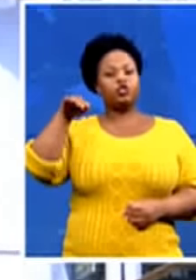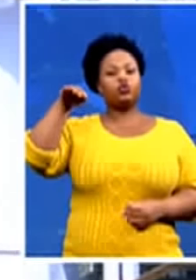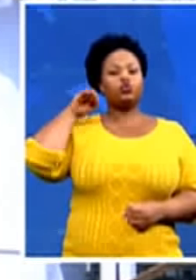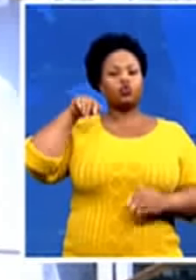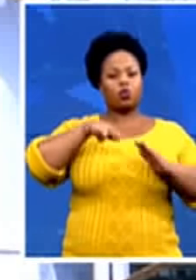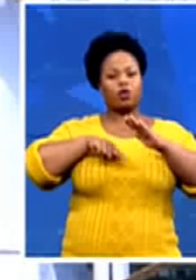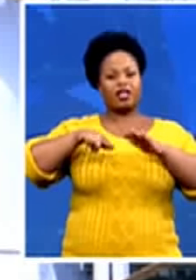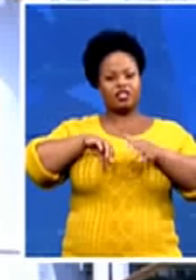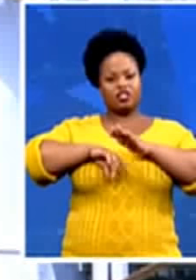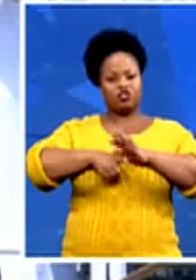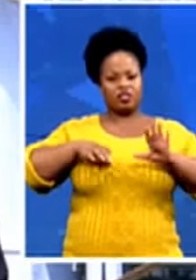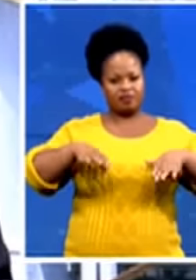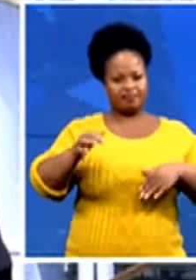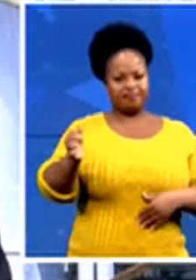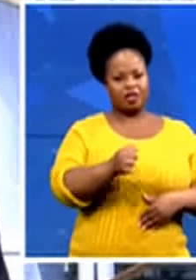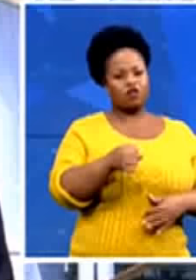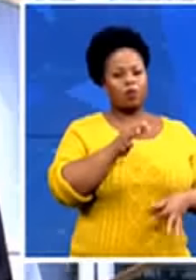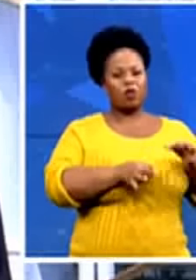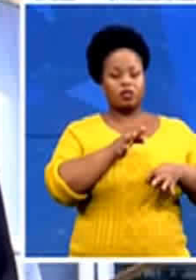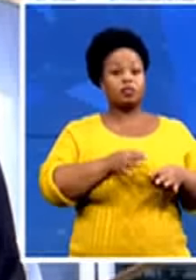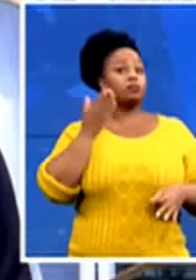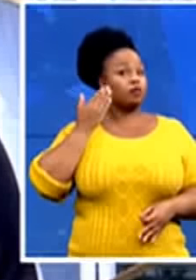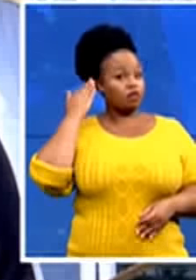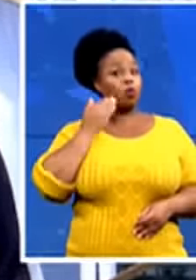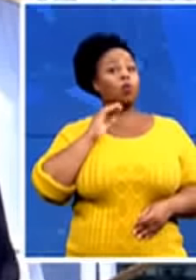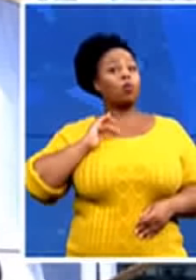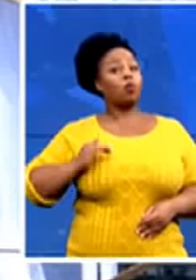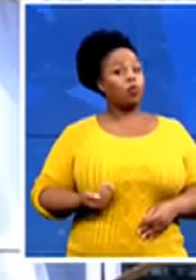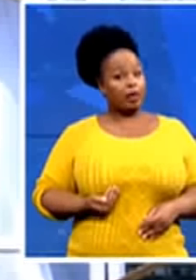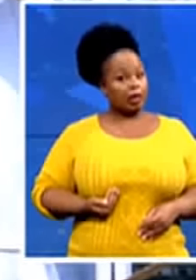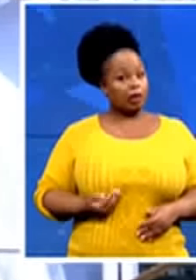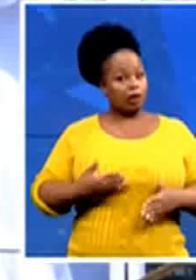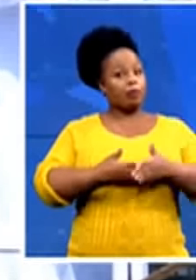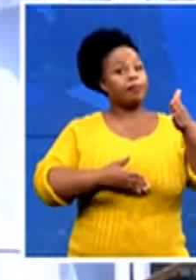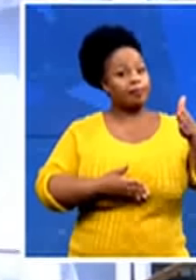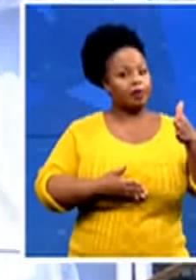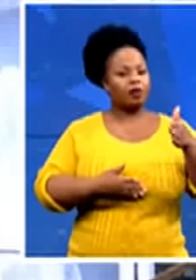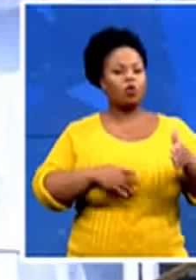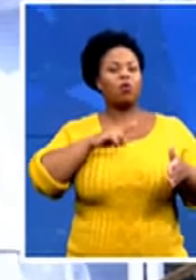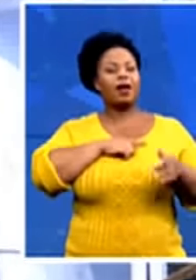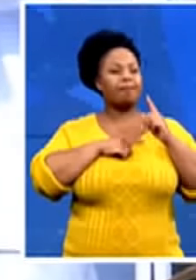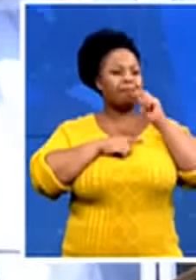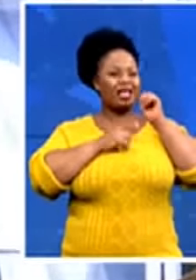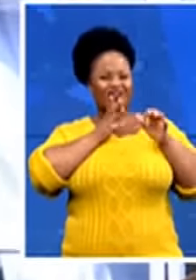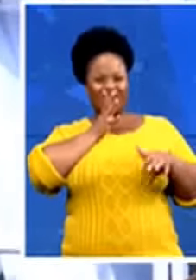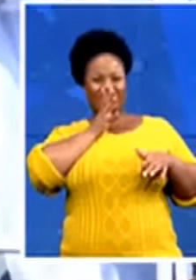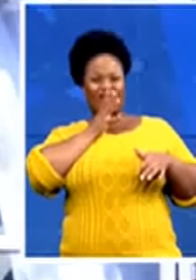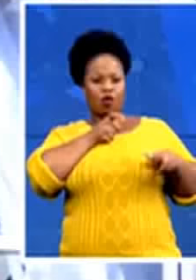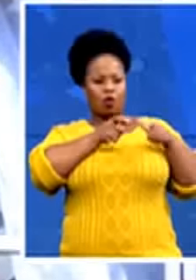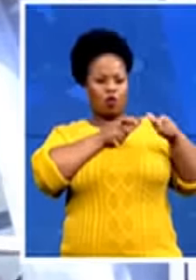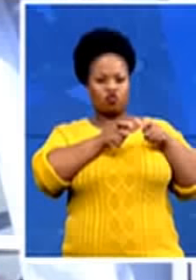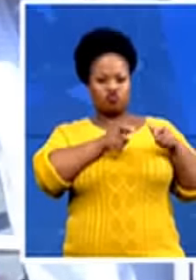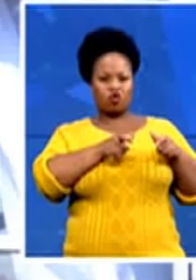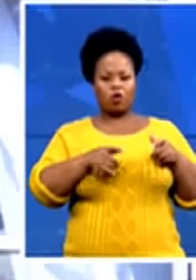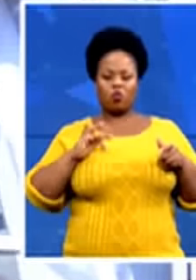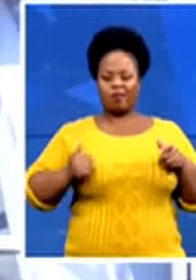time when it was very difficult for women it was male dominated and you know one knows that in areas and rural areas you speak